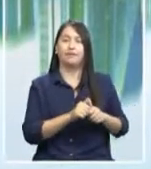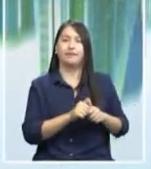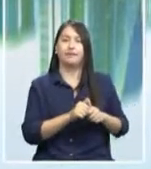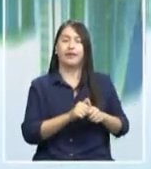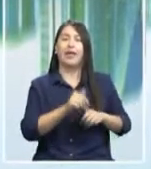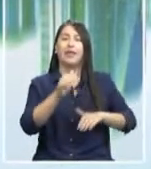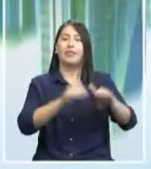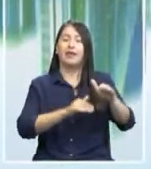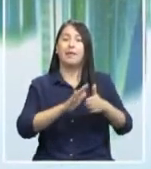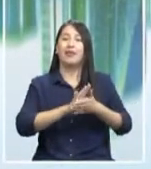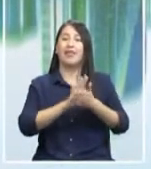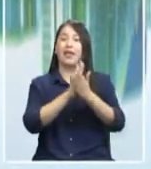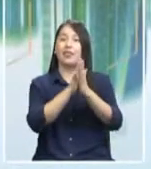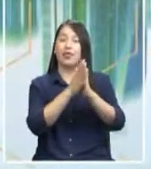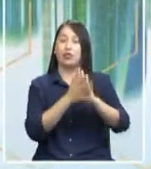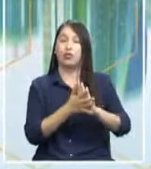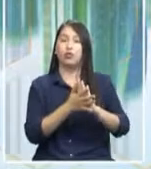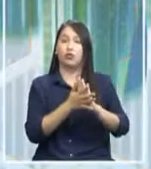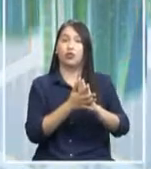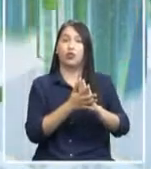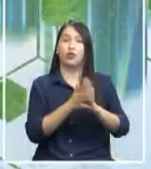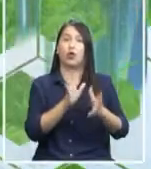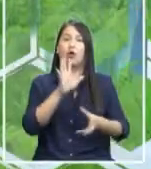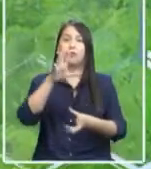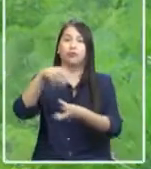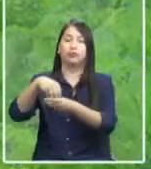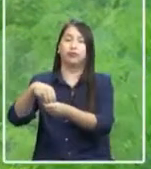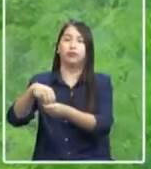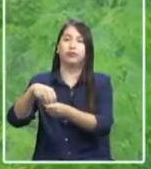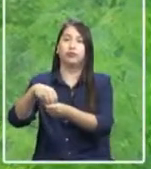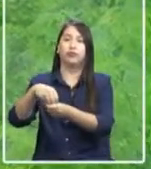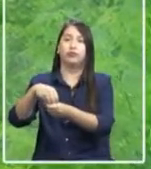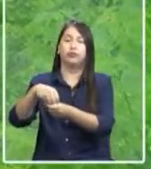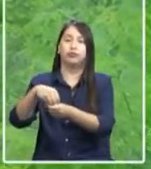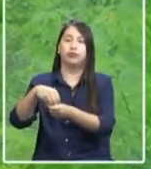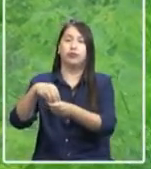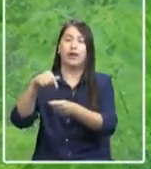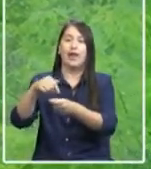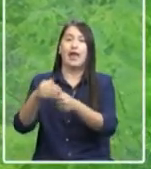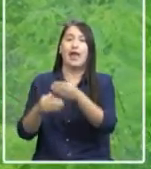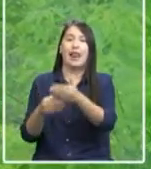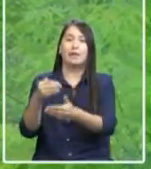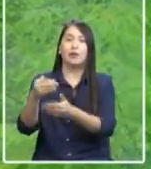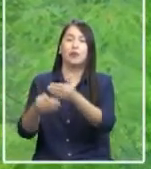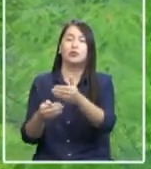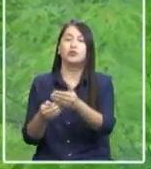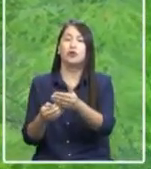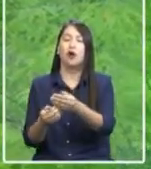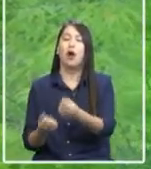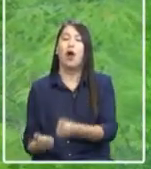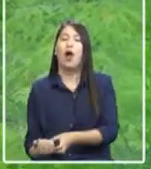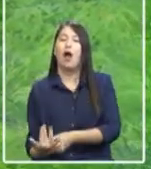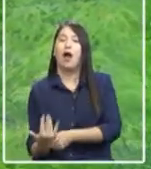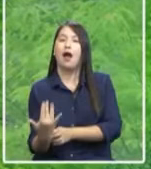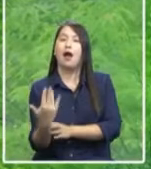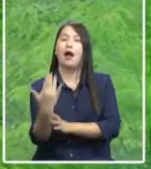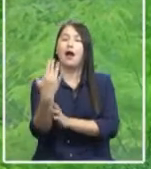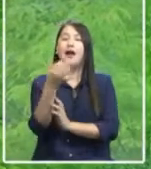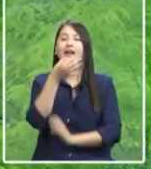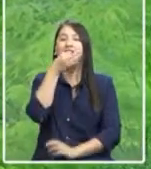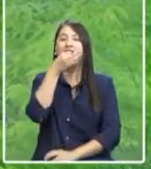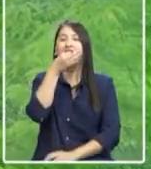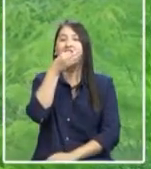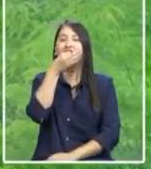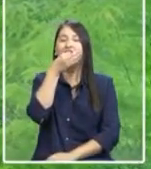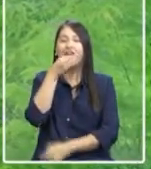the production of microscopic algae in the sea. And you can see that in the 50s,